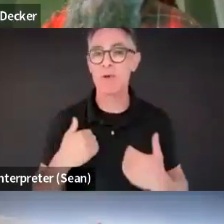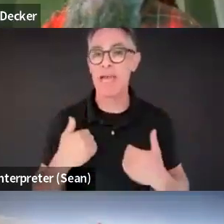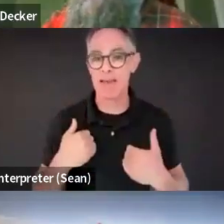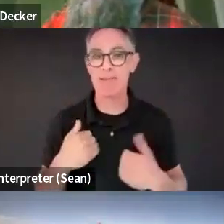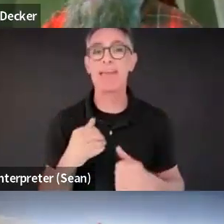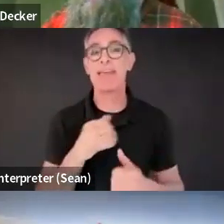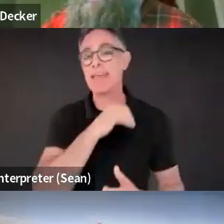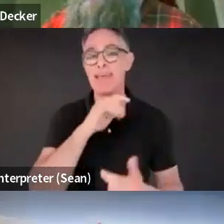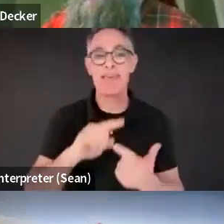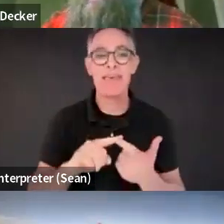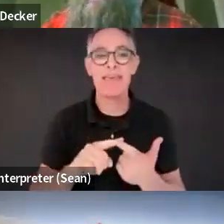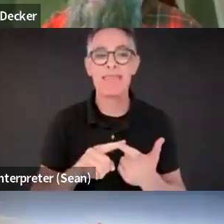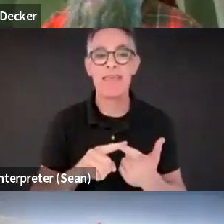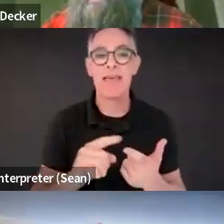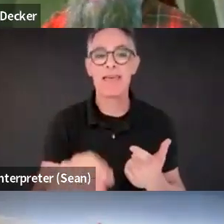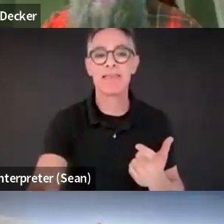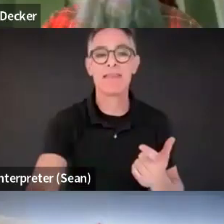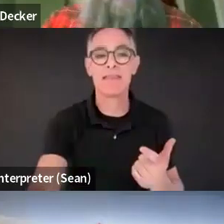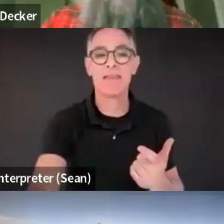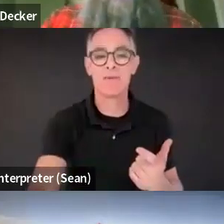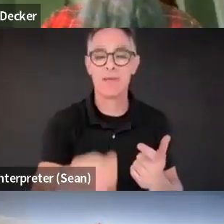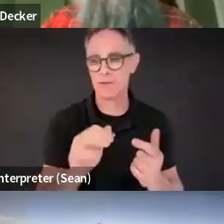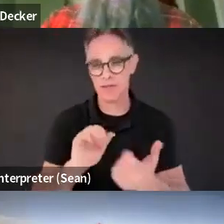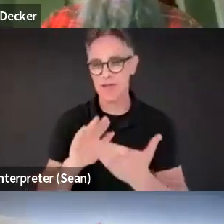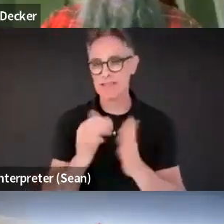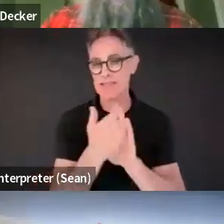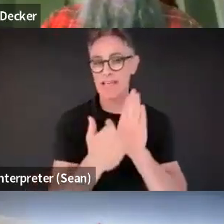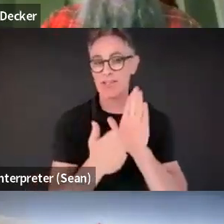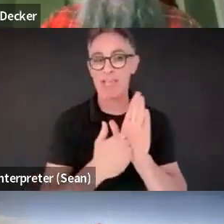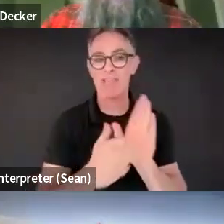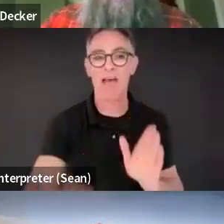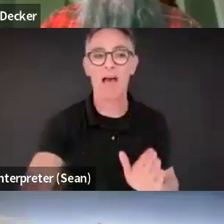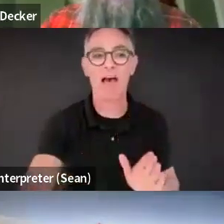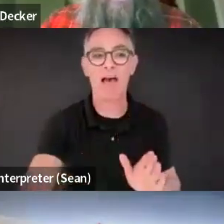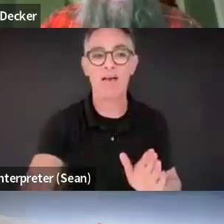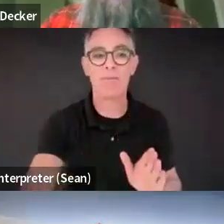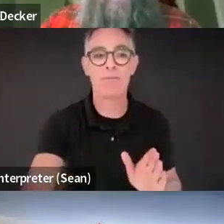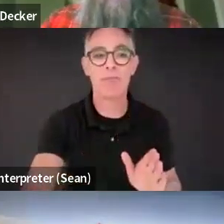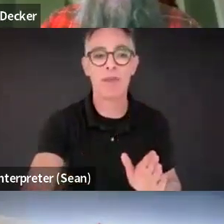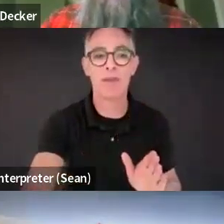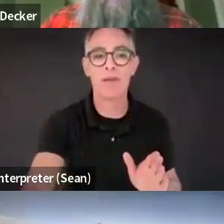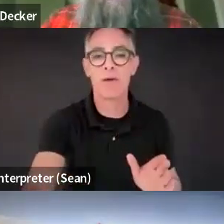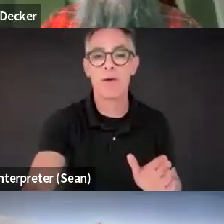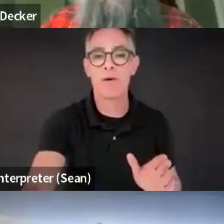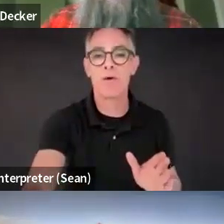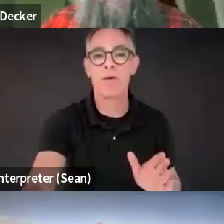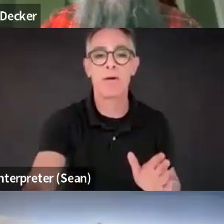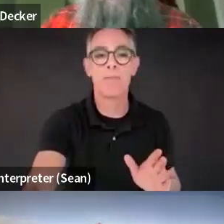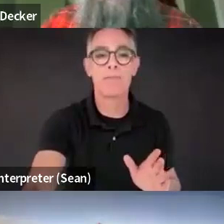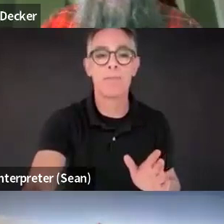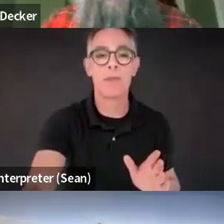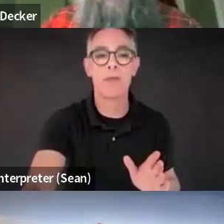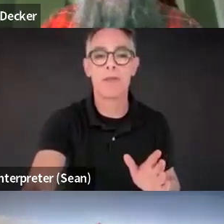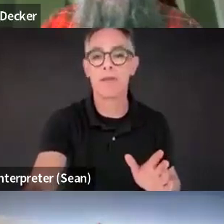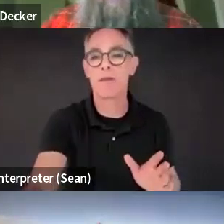and then we will roll into our agenda. So for our introductions, we'll start off with staff, and then we've got some new